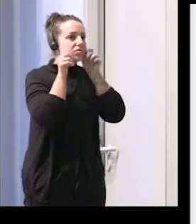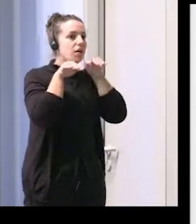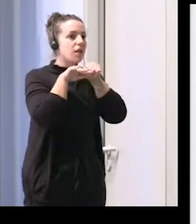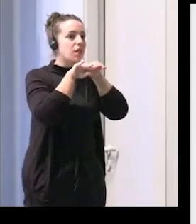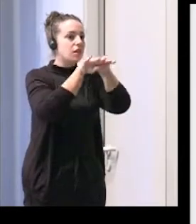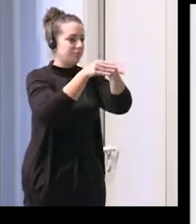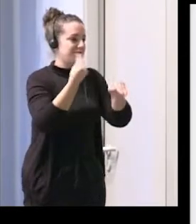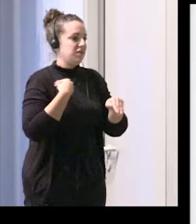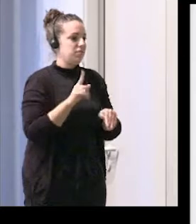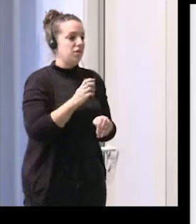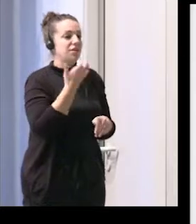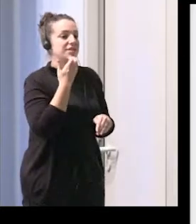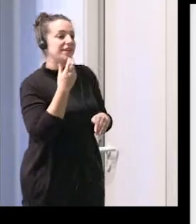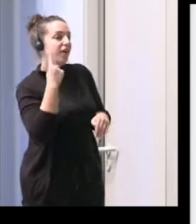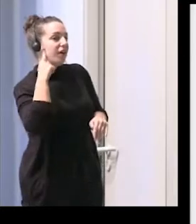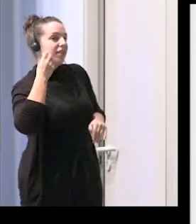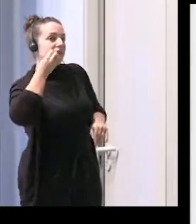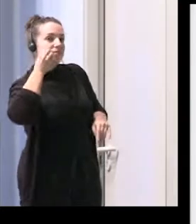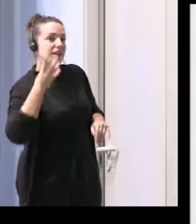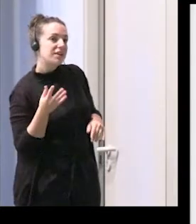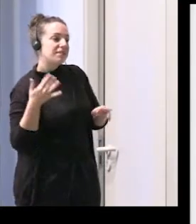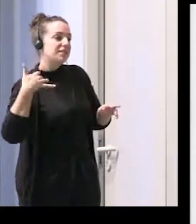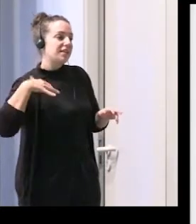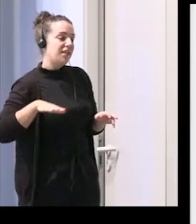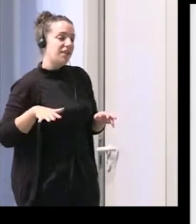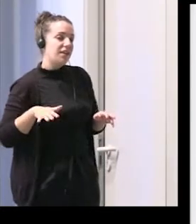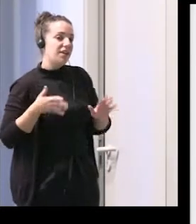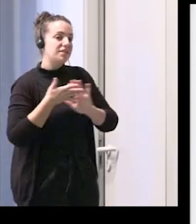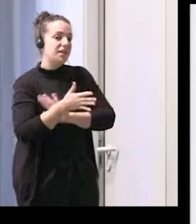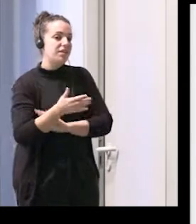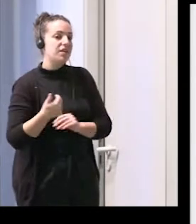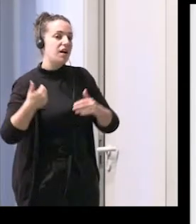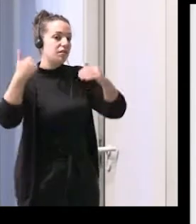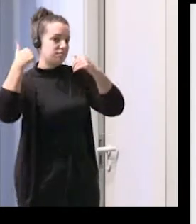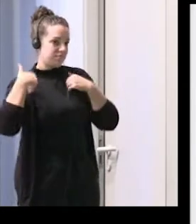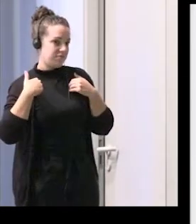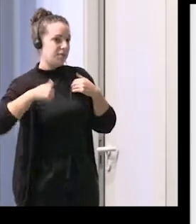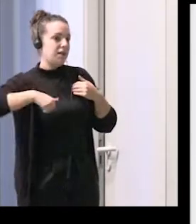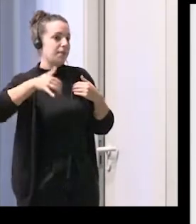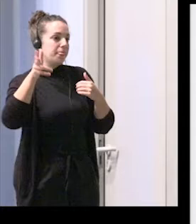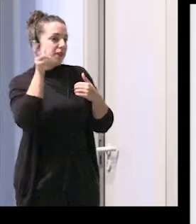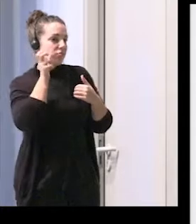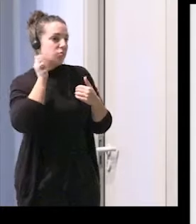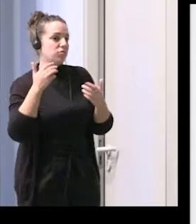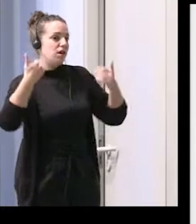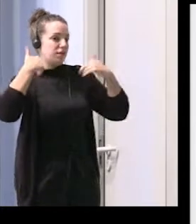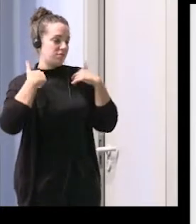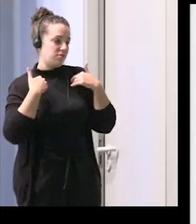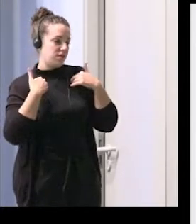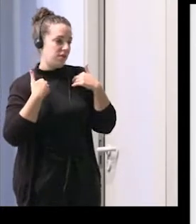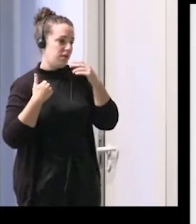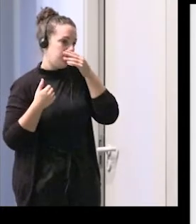is carrying more of the load for hearing than the other. And what I'm going to show you is